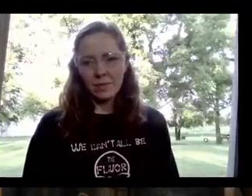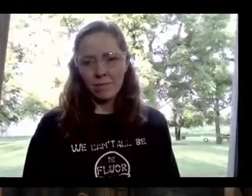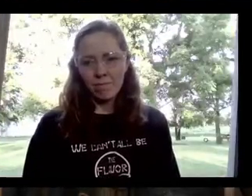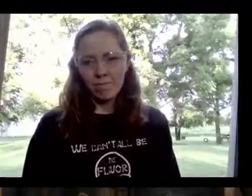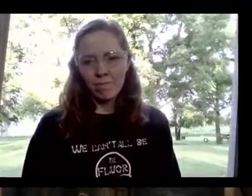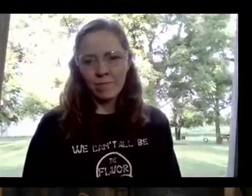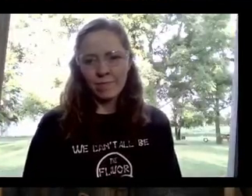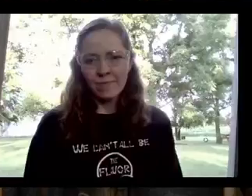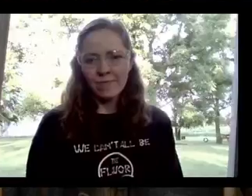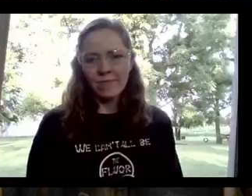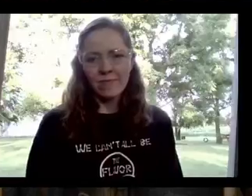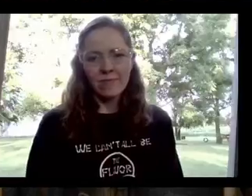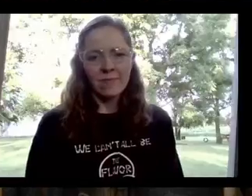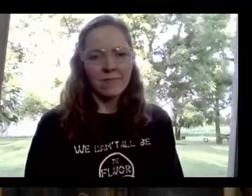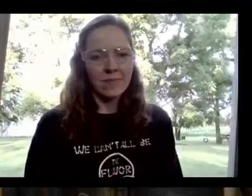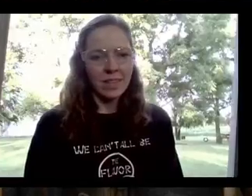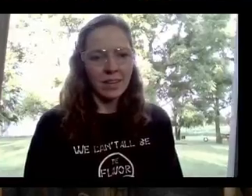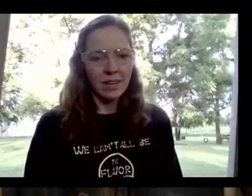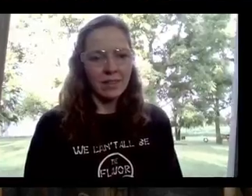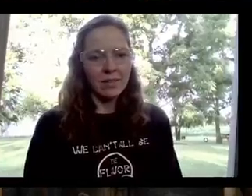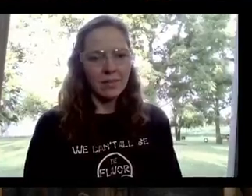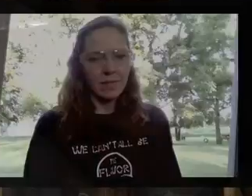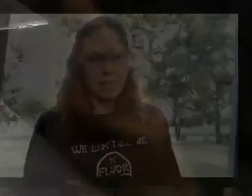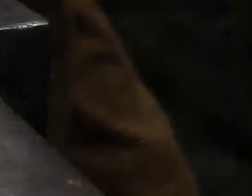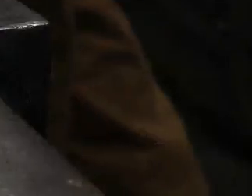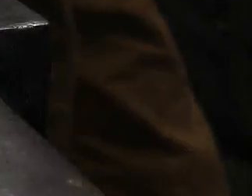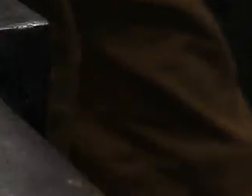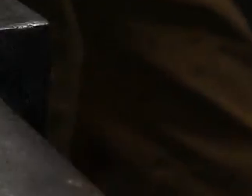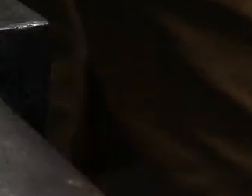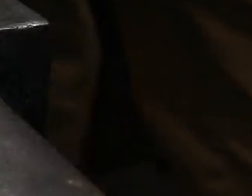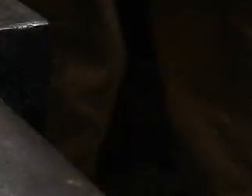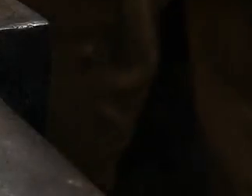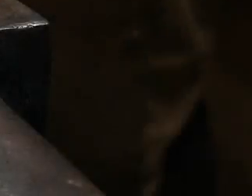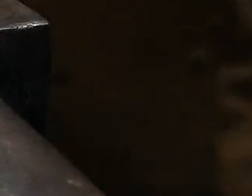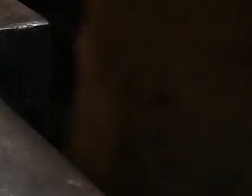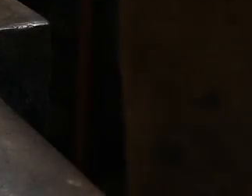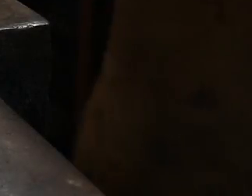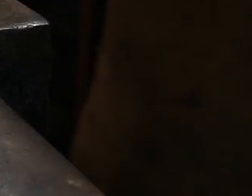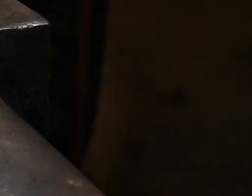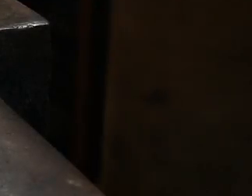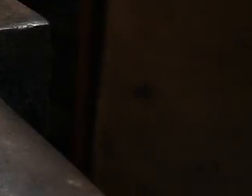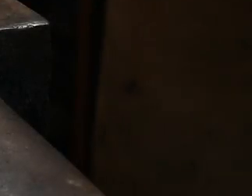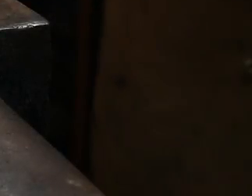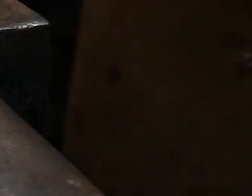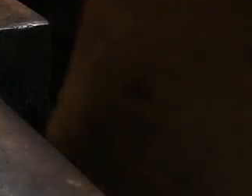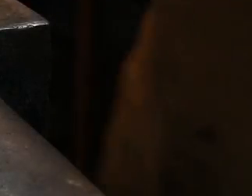All right. Don't bring this out. We're ready to go, okay? Okay. You good? Yep, we're good.